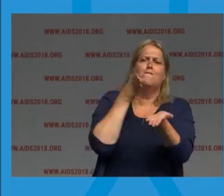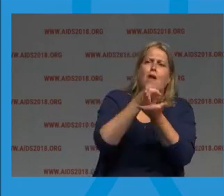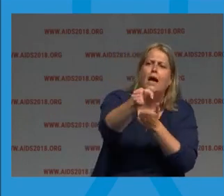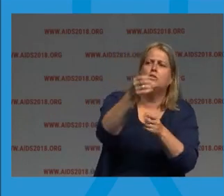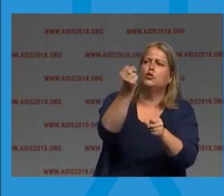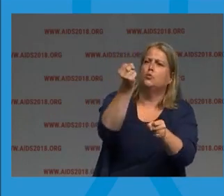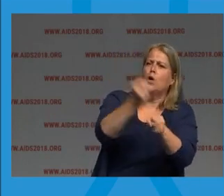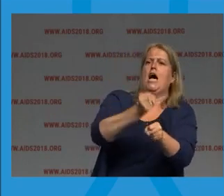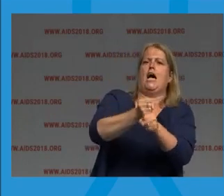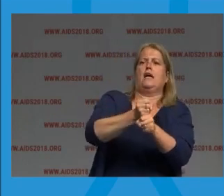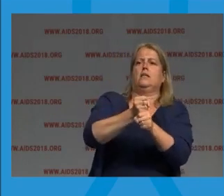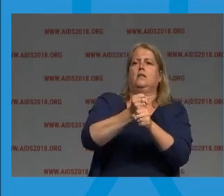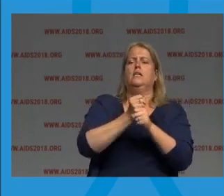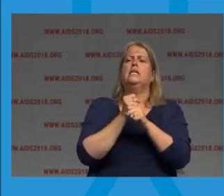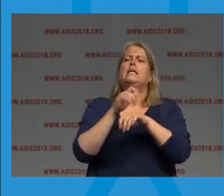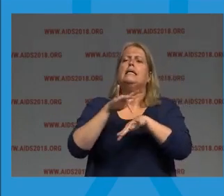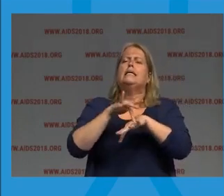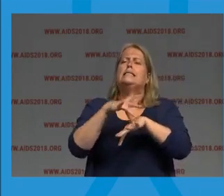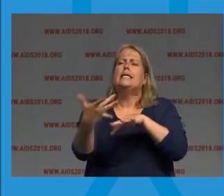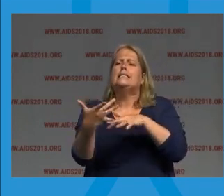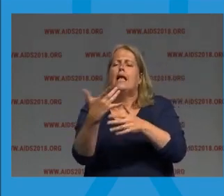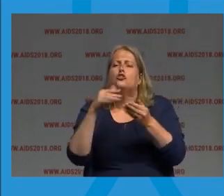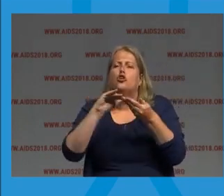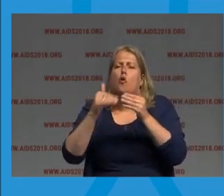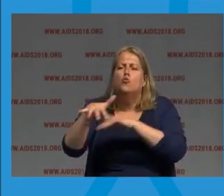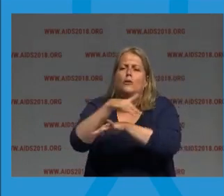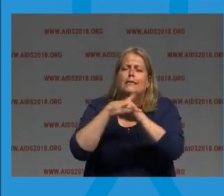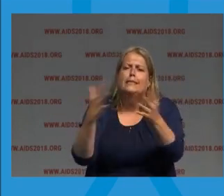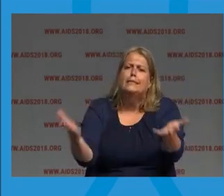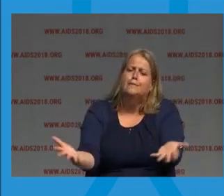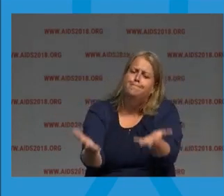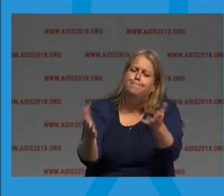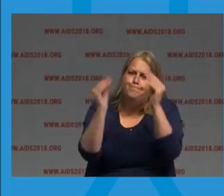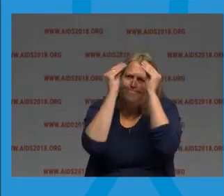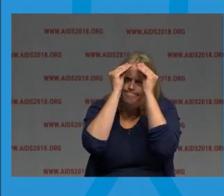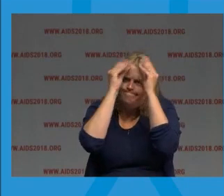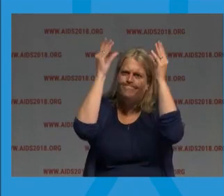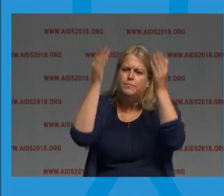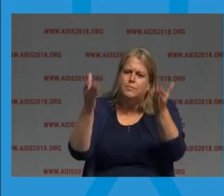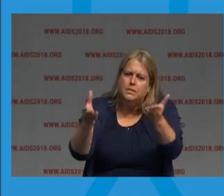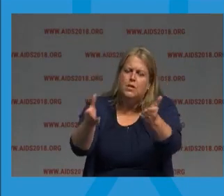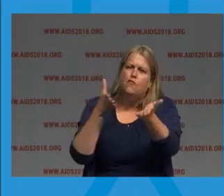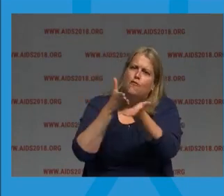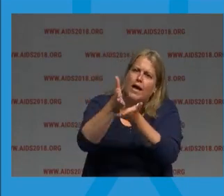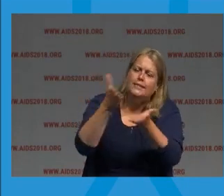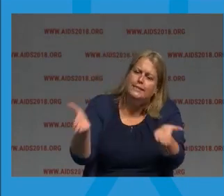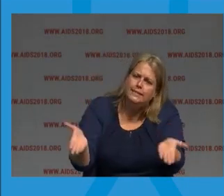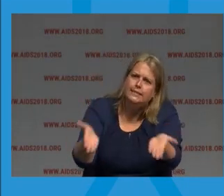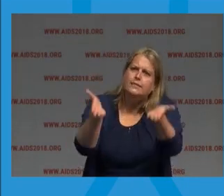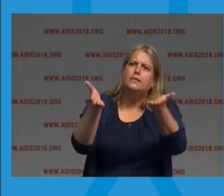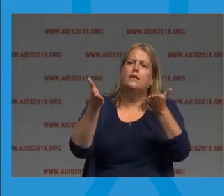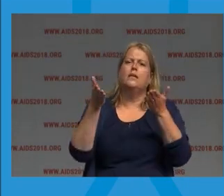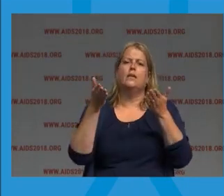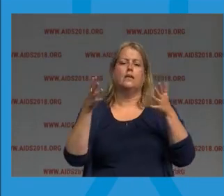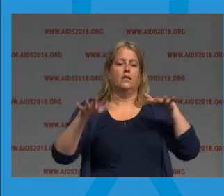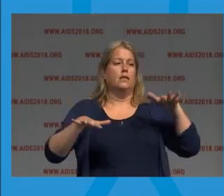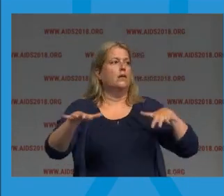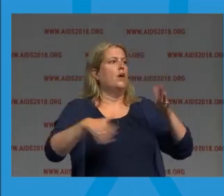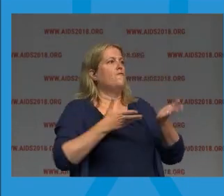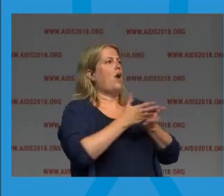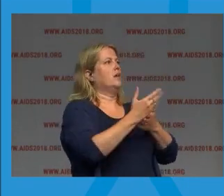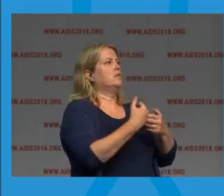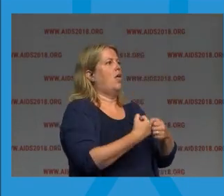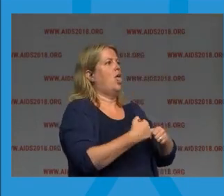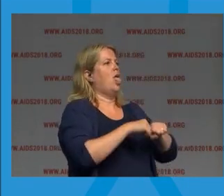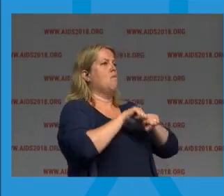to fund sensitization of communities. Communities need to know their rights. Communities need to know where do you go when your rights have